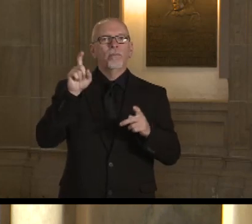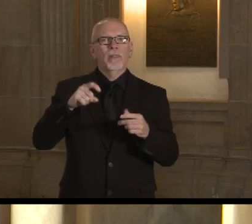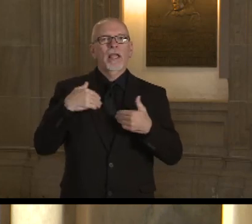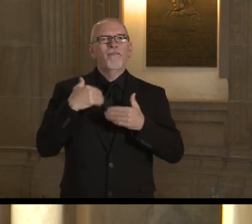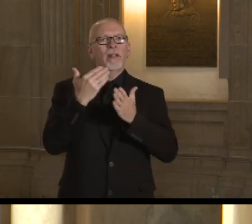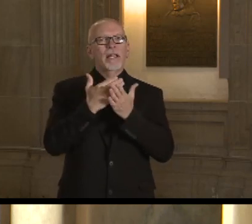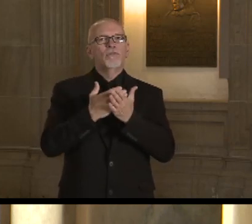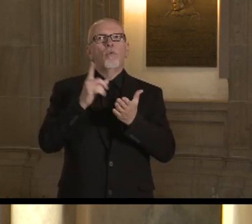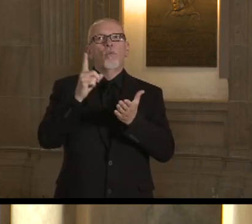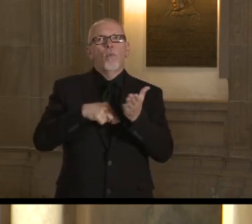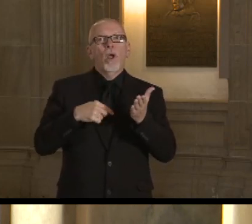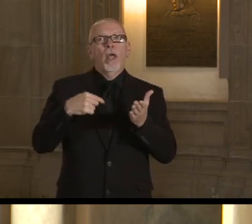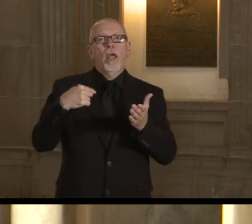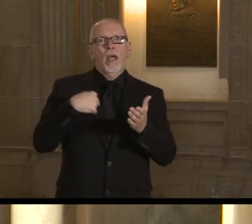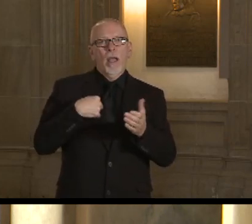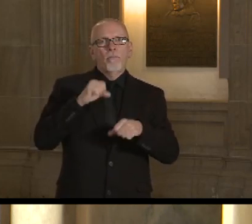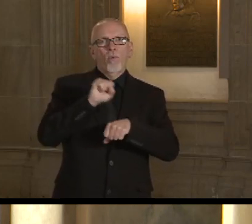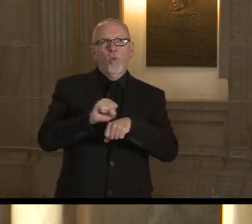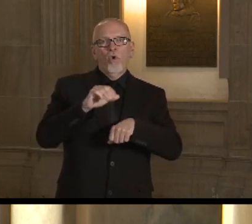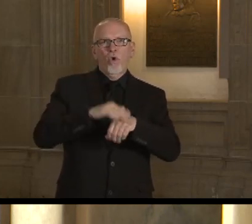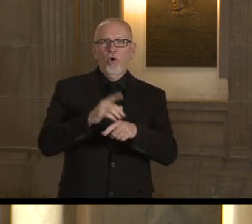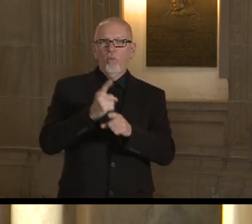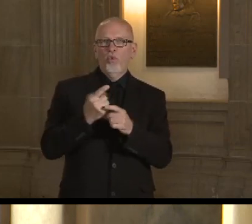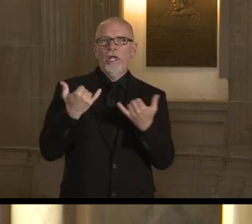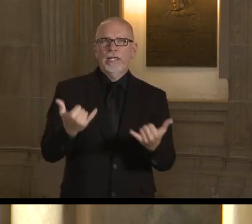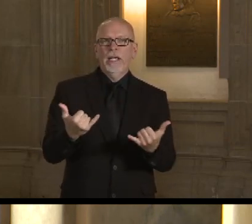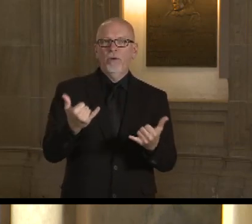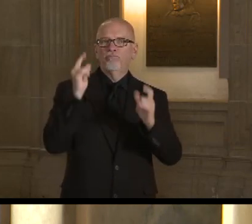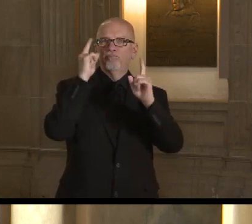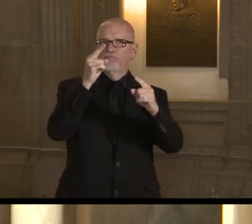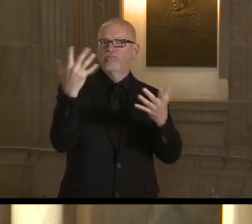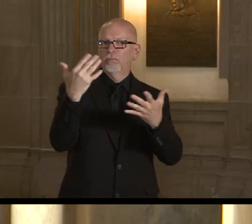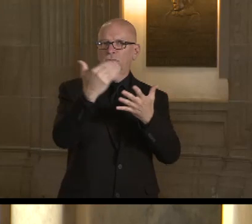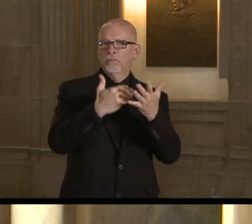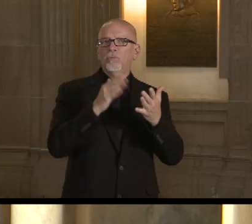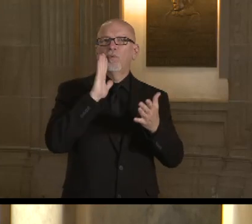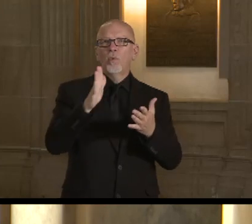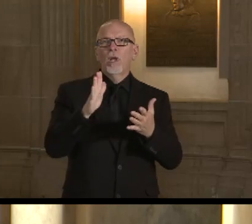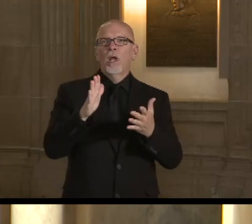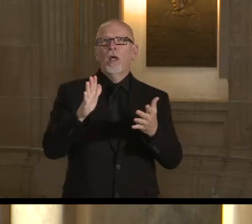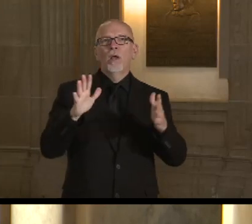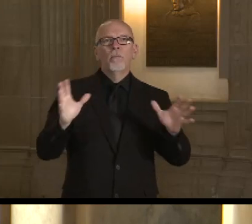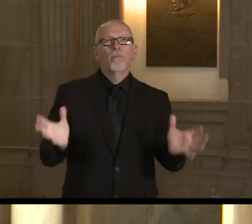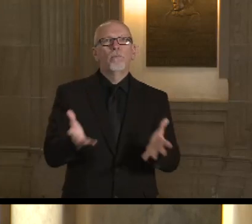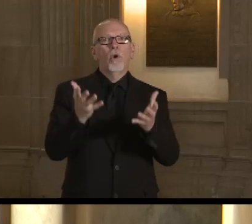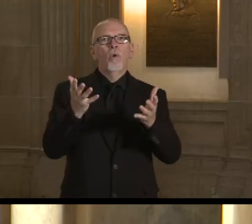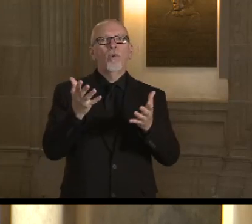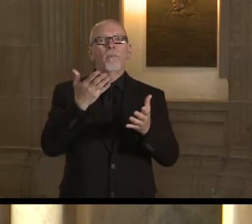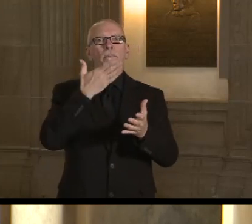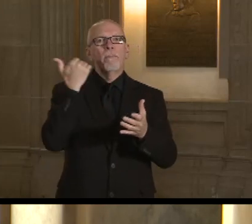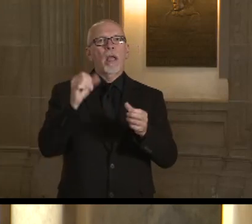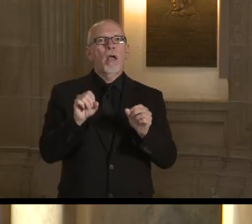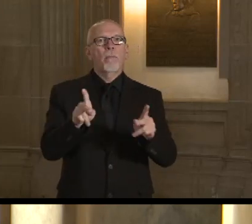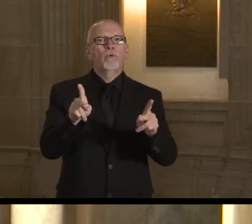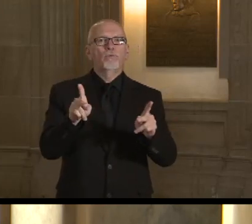list of, here's the things that I'm working on right now that will promote